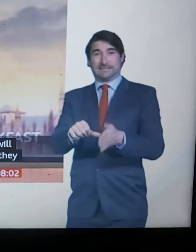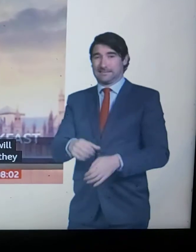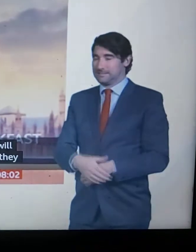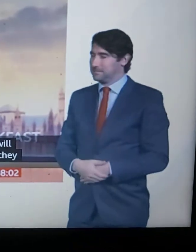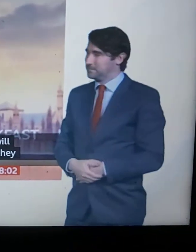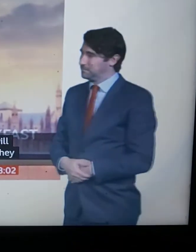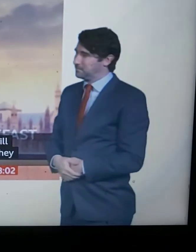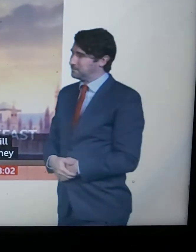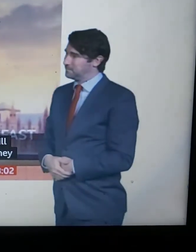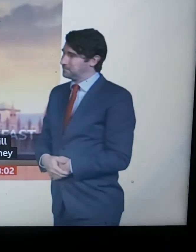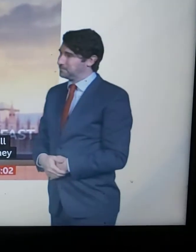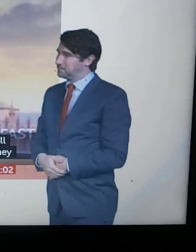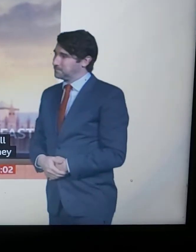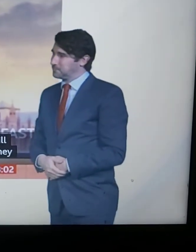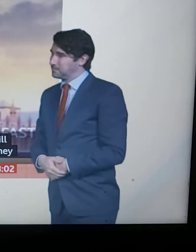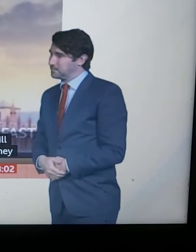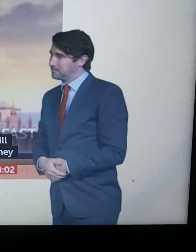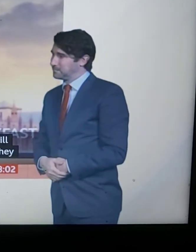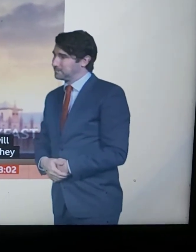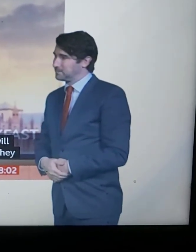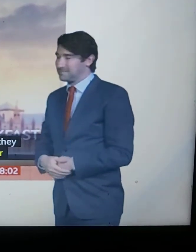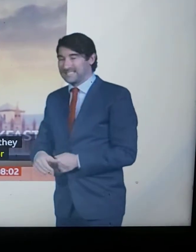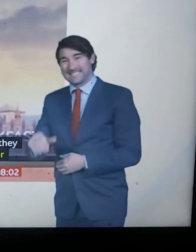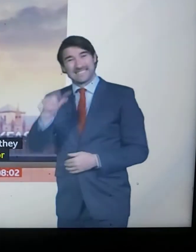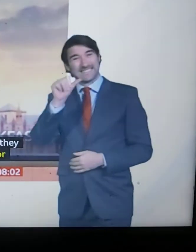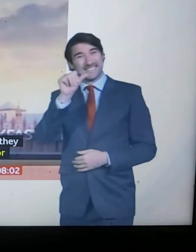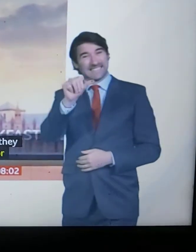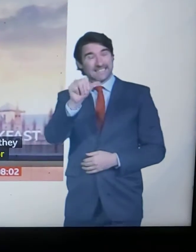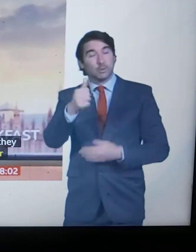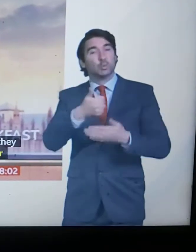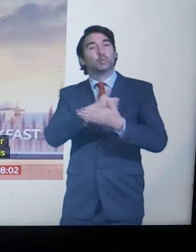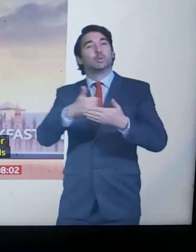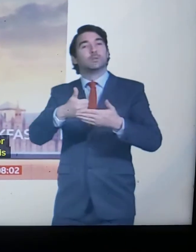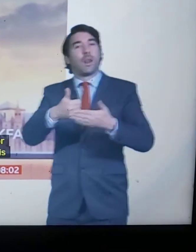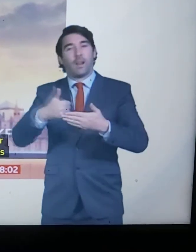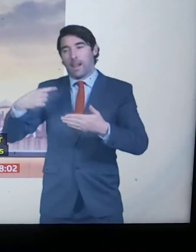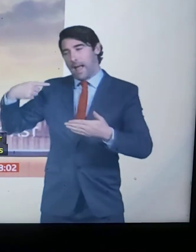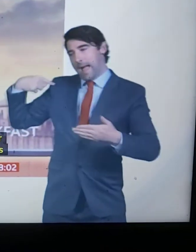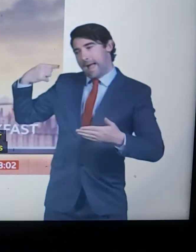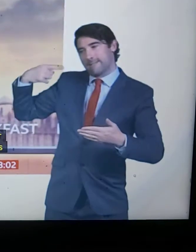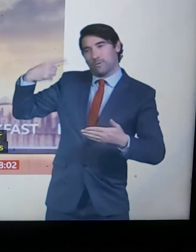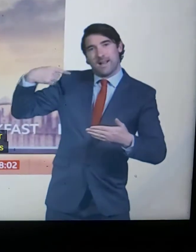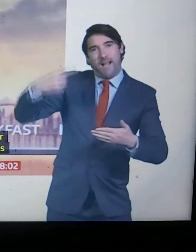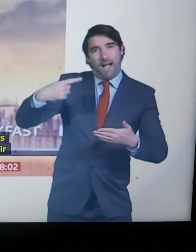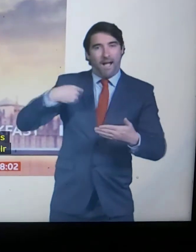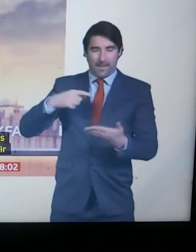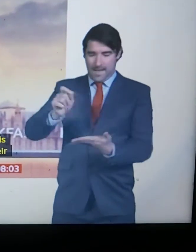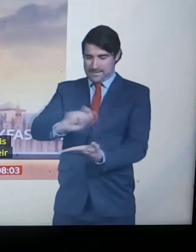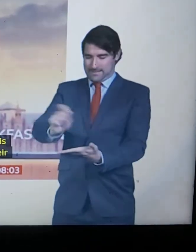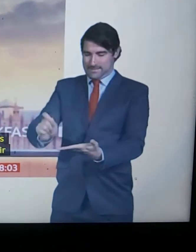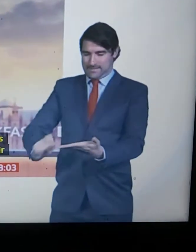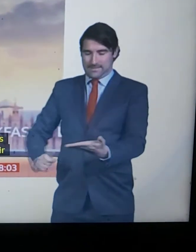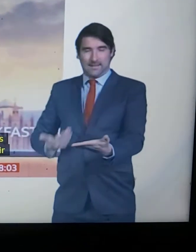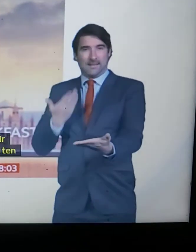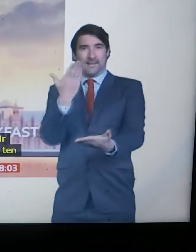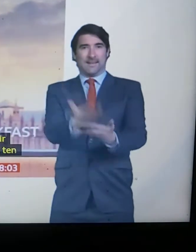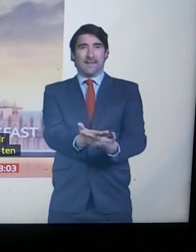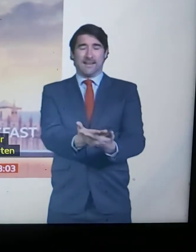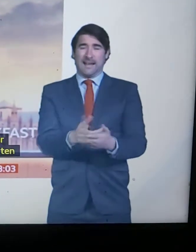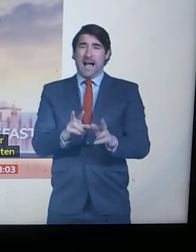on the basis of their exams and the work they put in, but on the basis of a prediction from their teachers, and then having